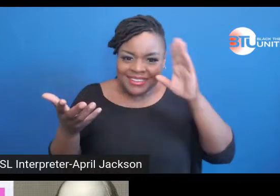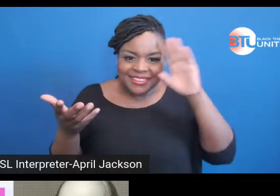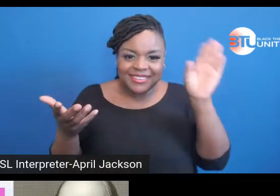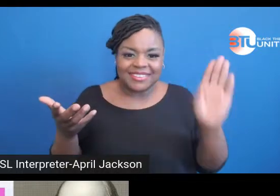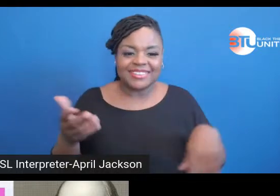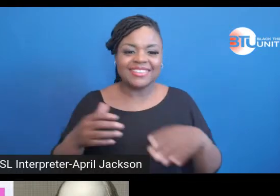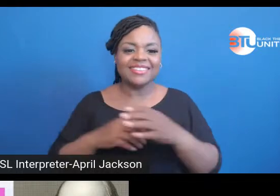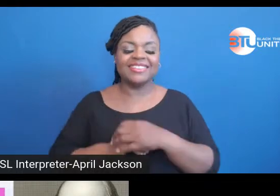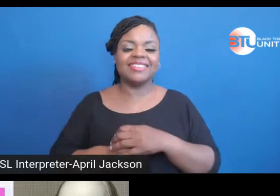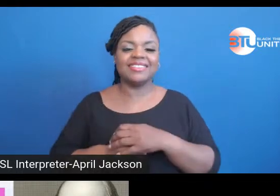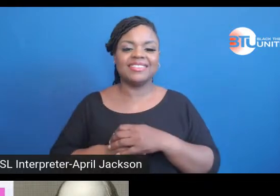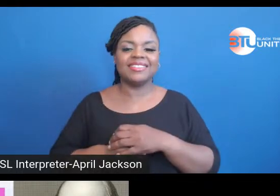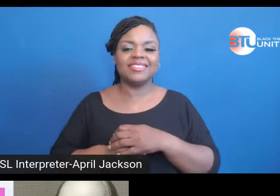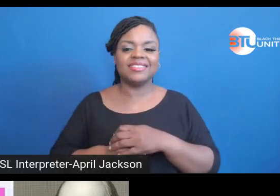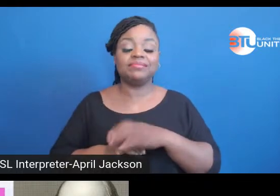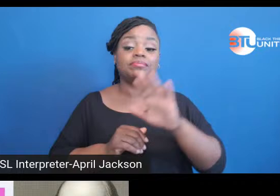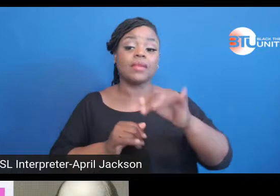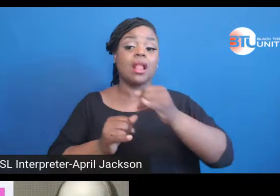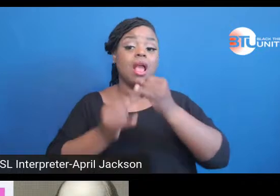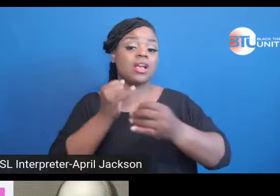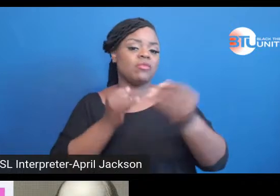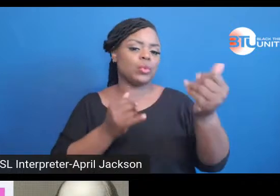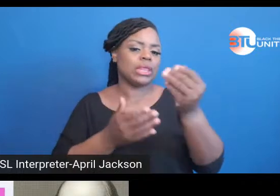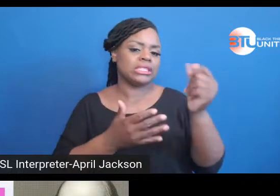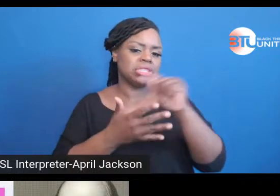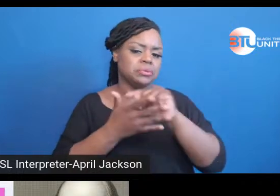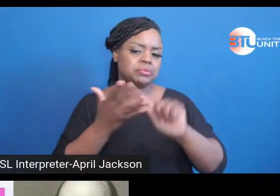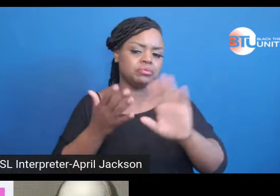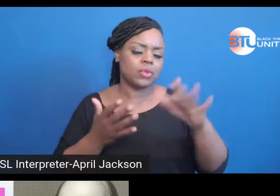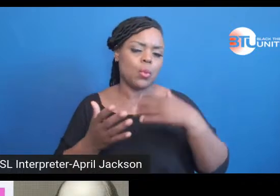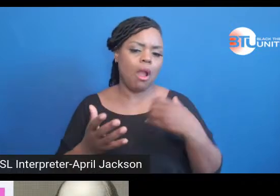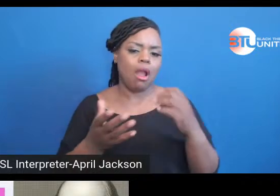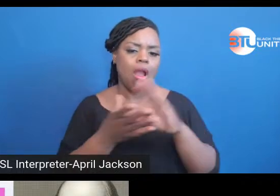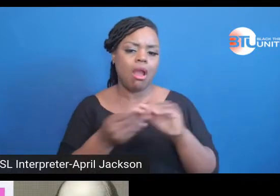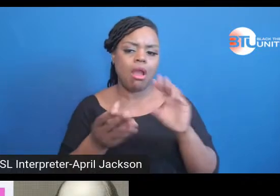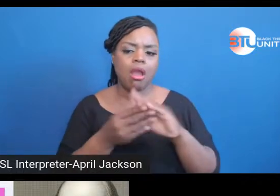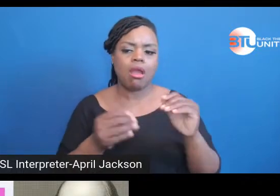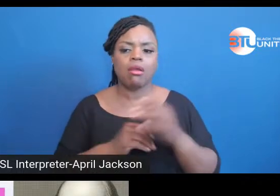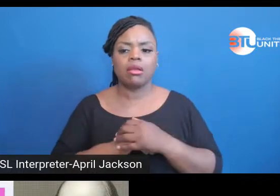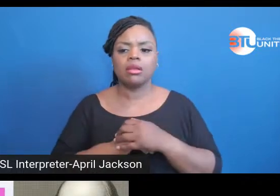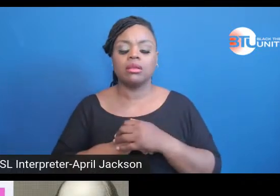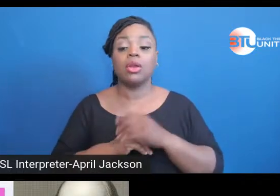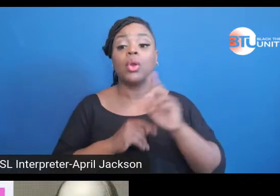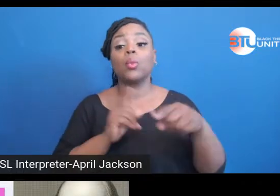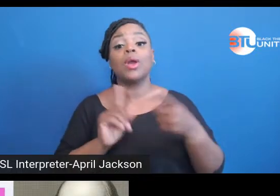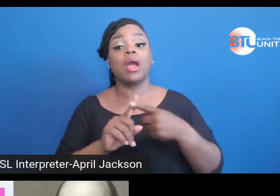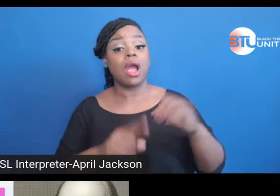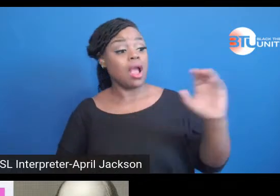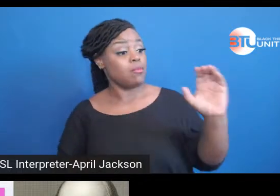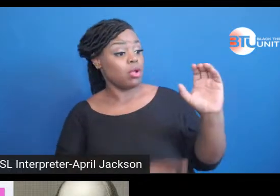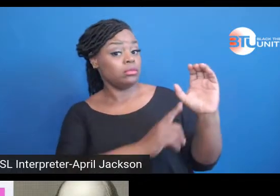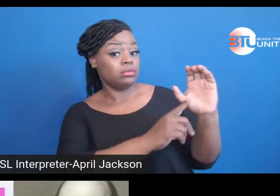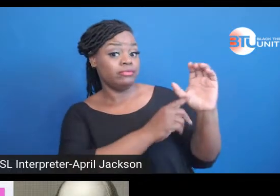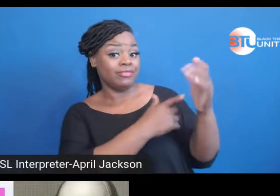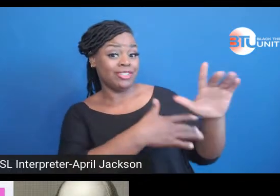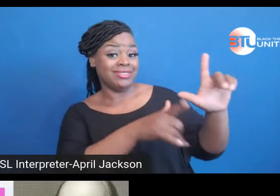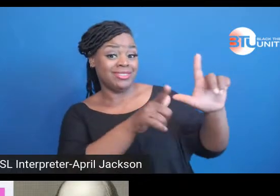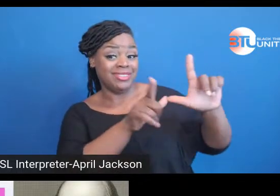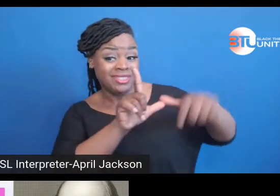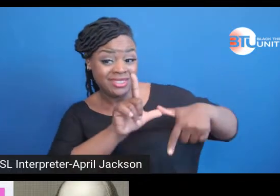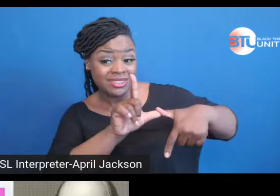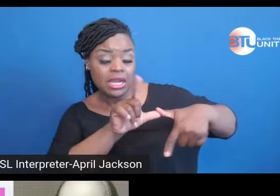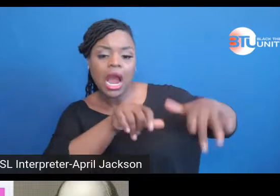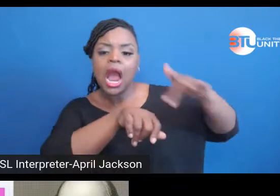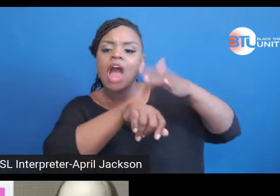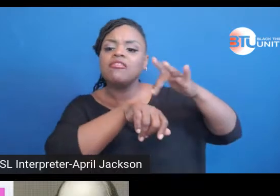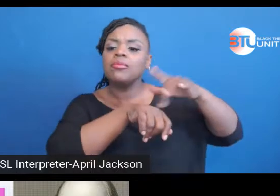Last couple of things I'll say is that once the copyright for a work expires, it goes into the public domain, meaning anyone can